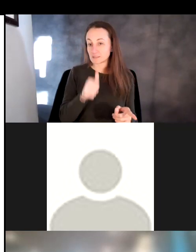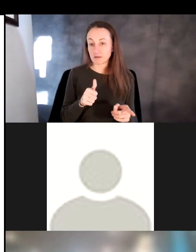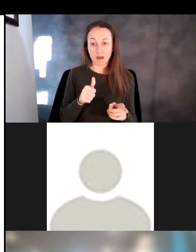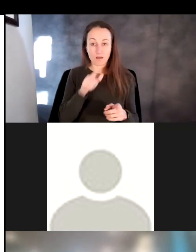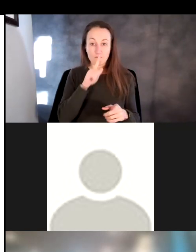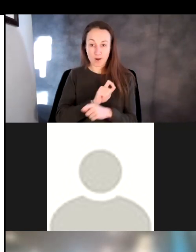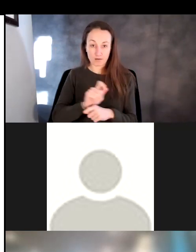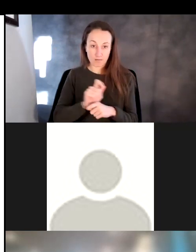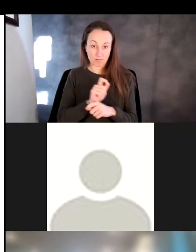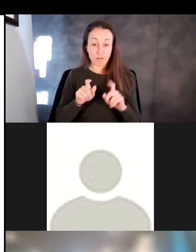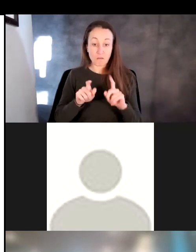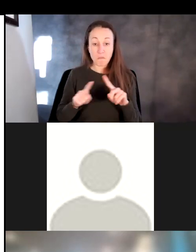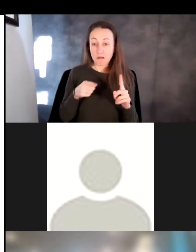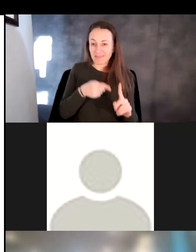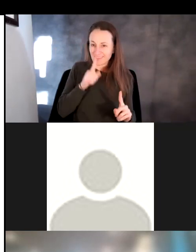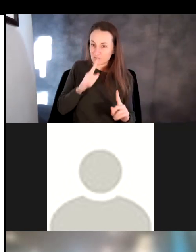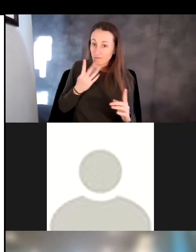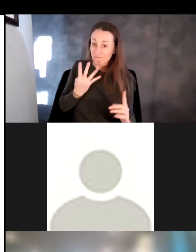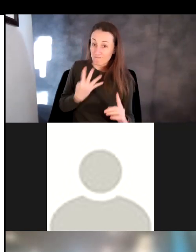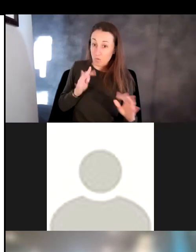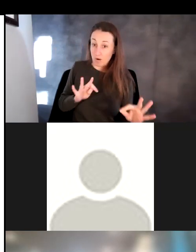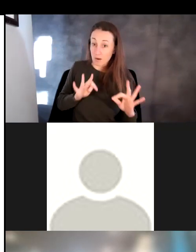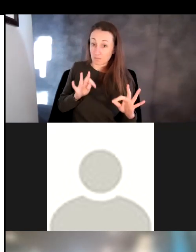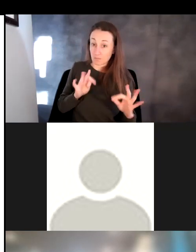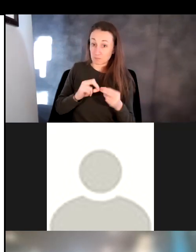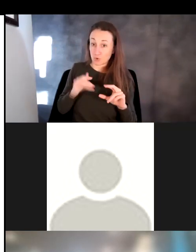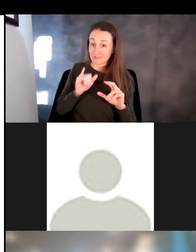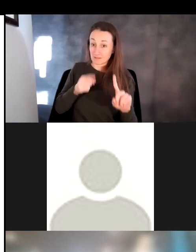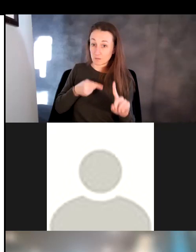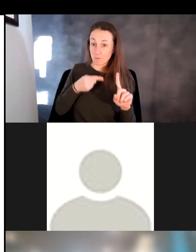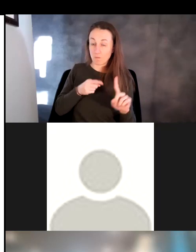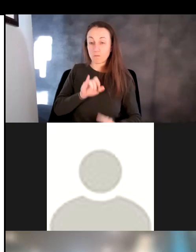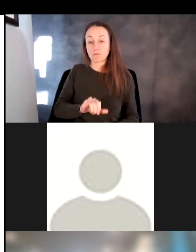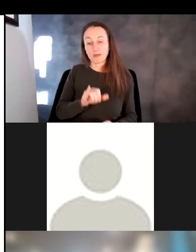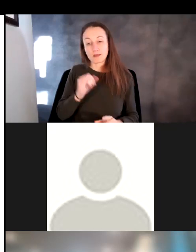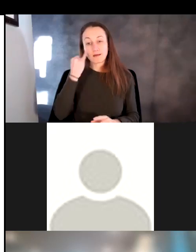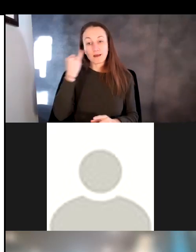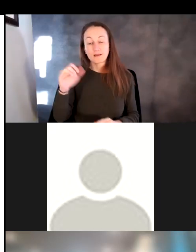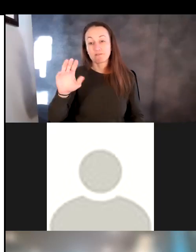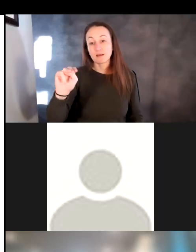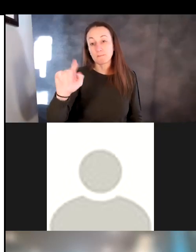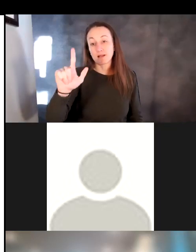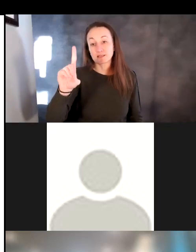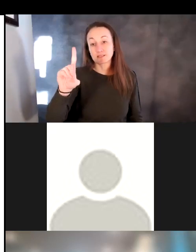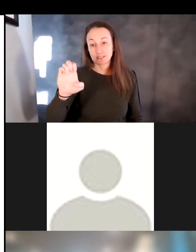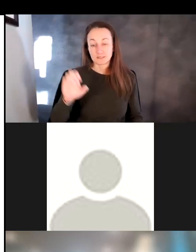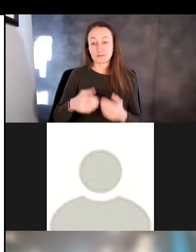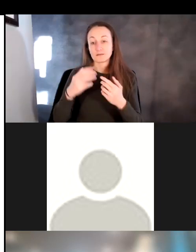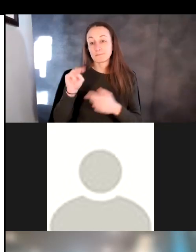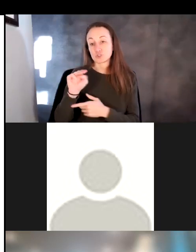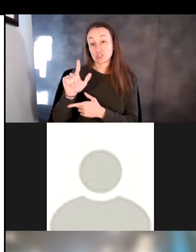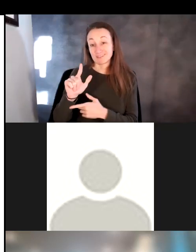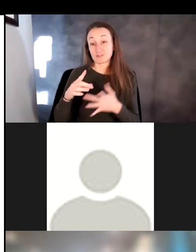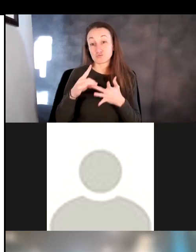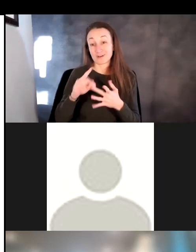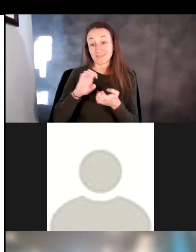able to arrive at these more optimized proteins. And so this is where that idea of MLDE, machine learning assisted directed evolution,